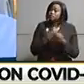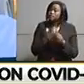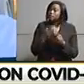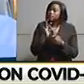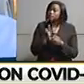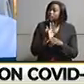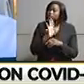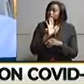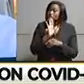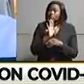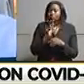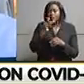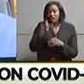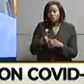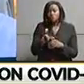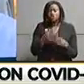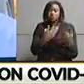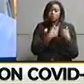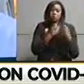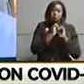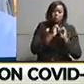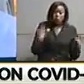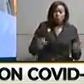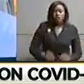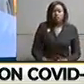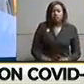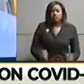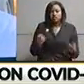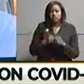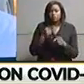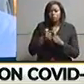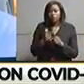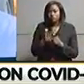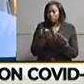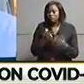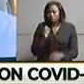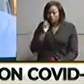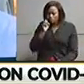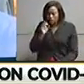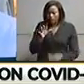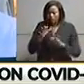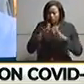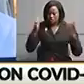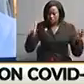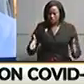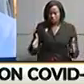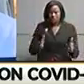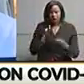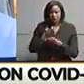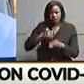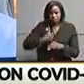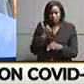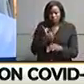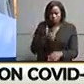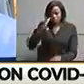was irresponsible and sneezed on this table, and I came and I touched